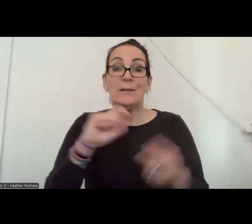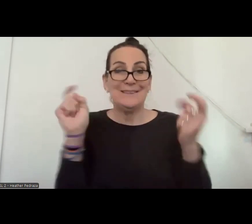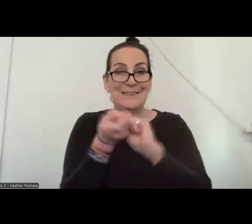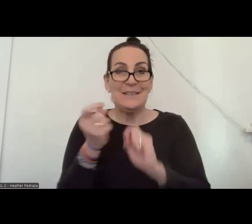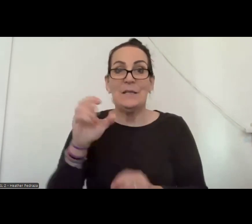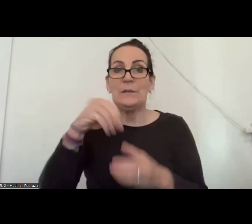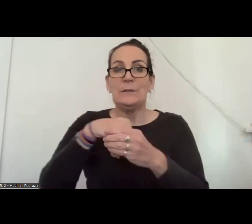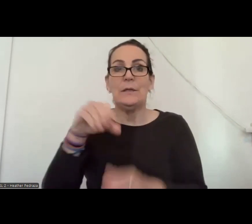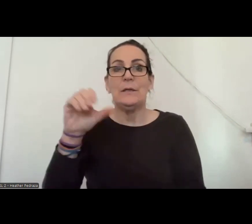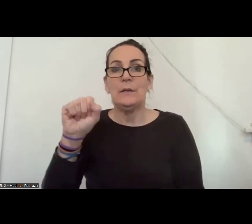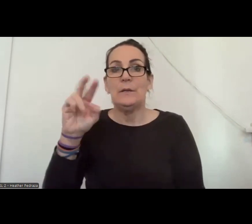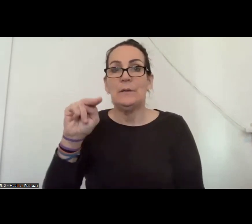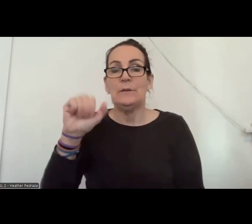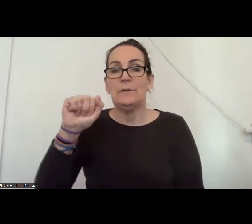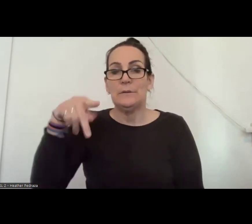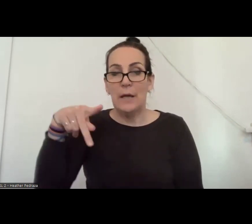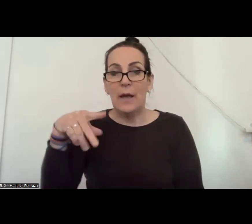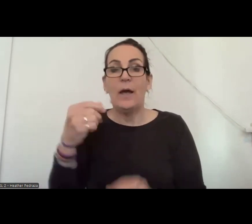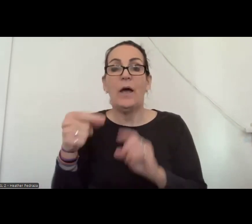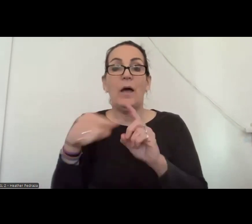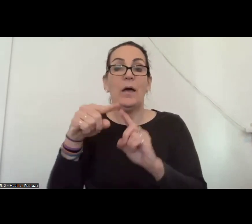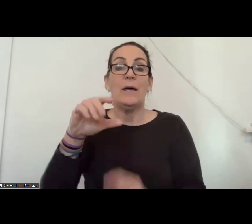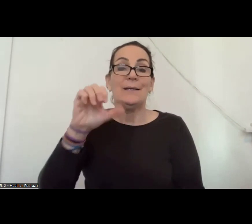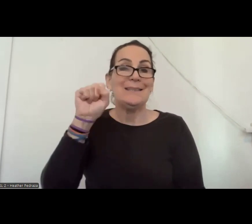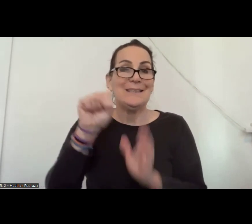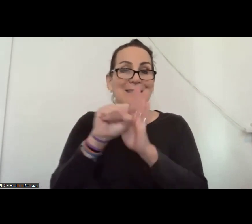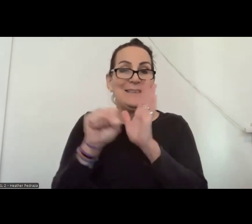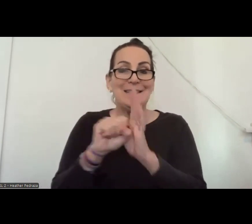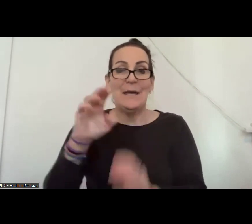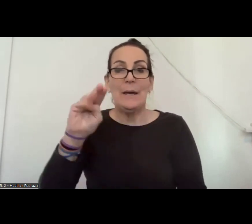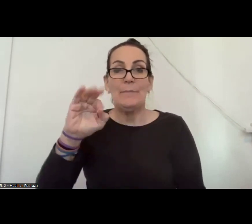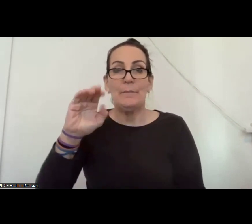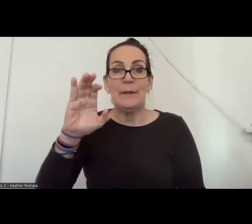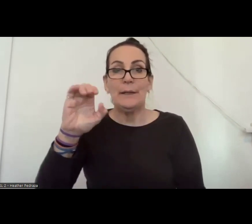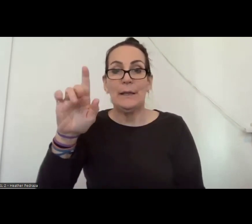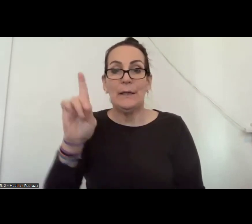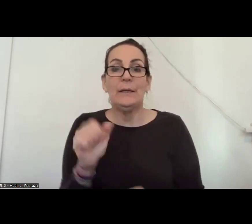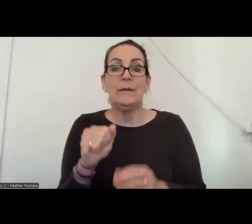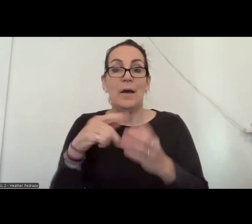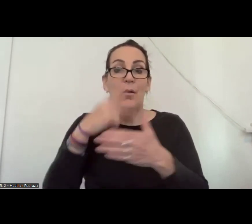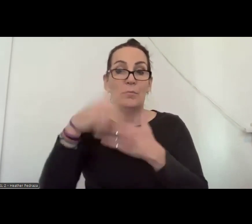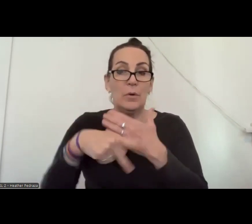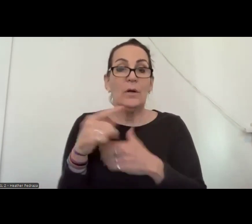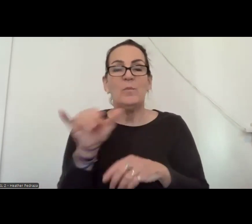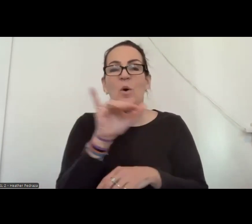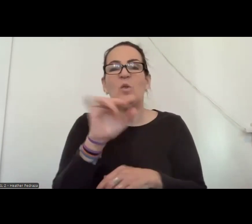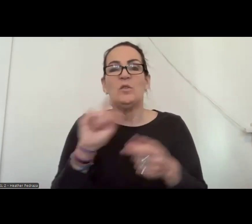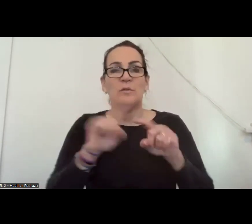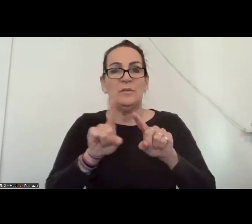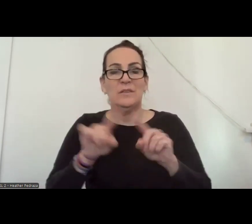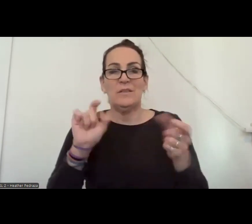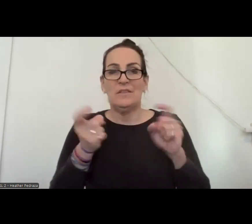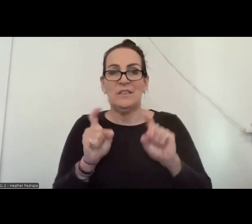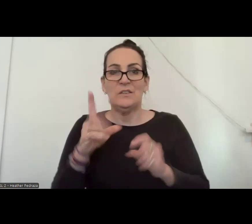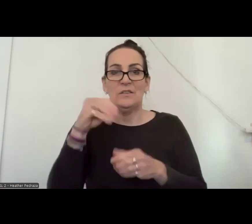or nutrition programs, and adjustments that are being made at the federal level, among other factors.